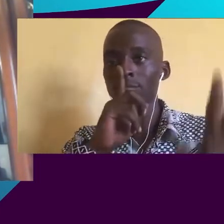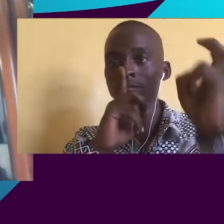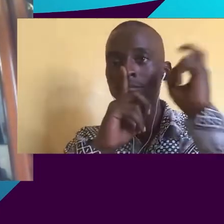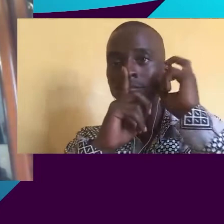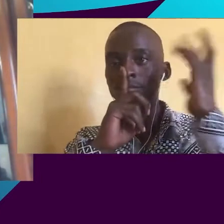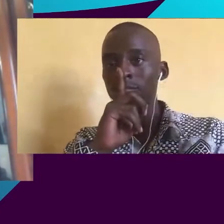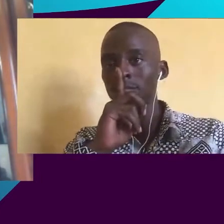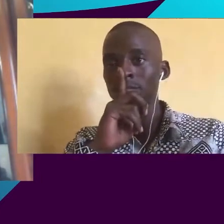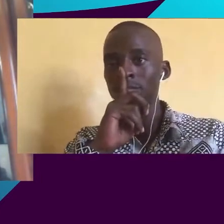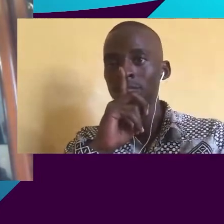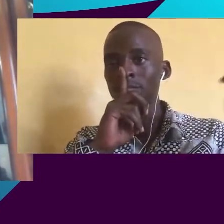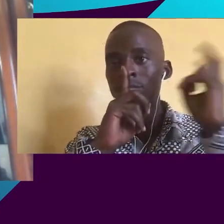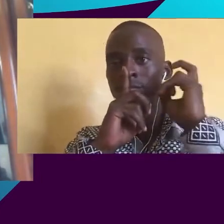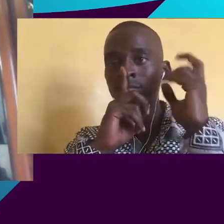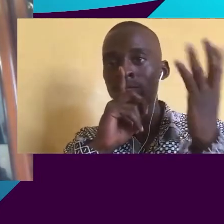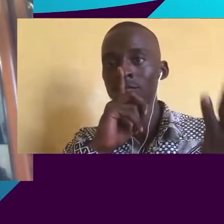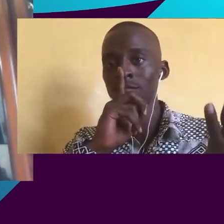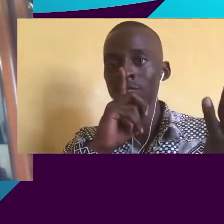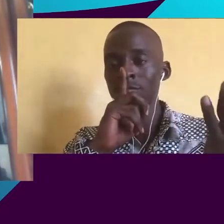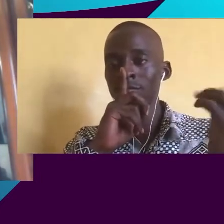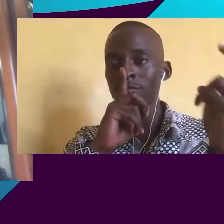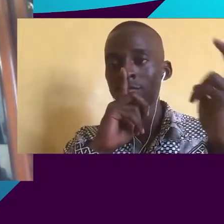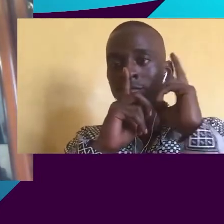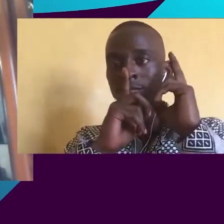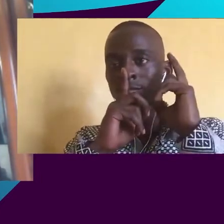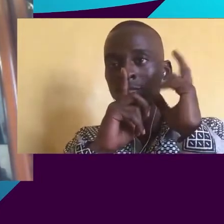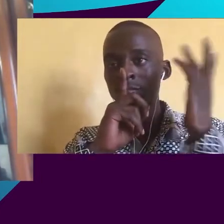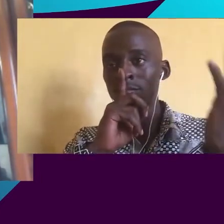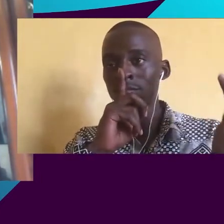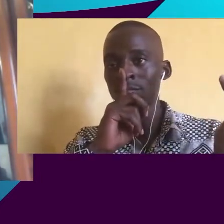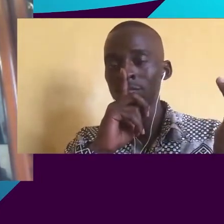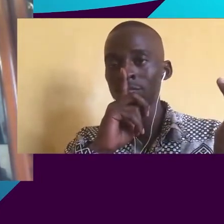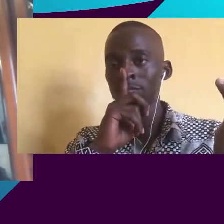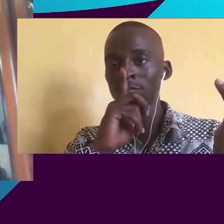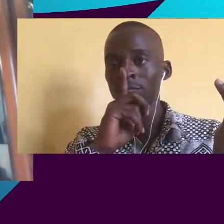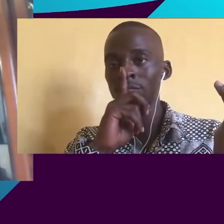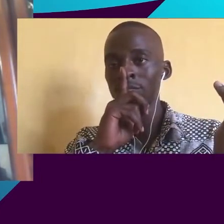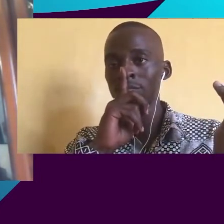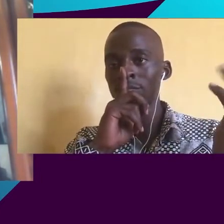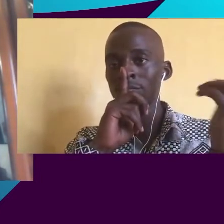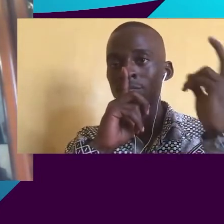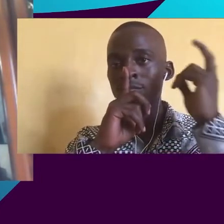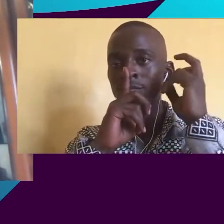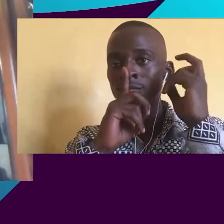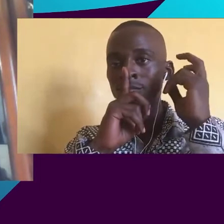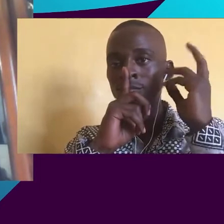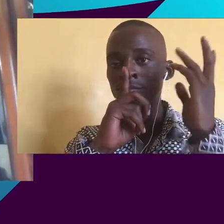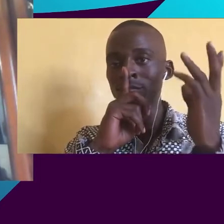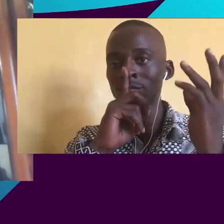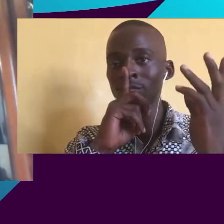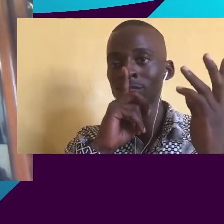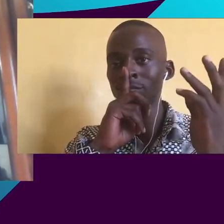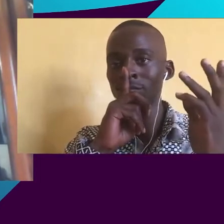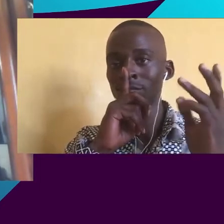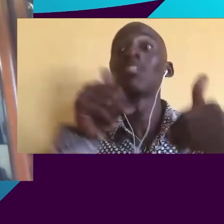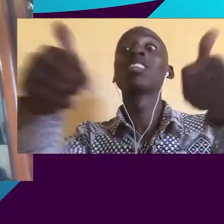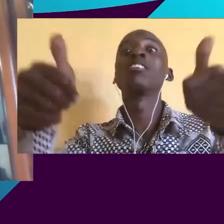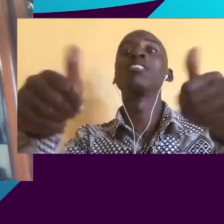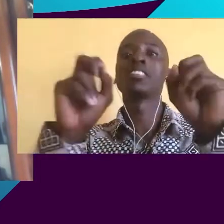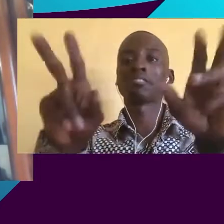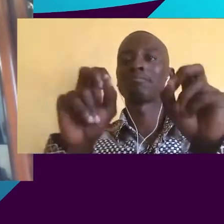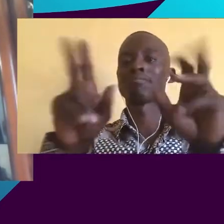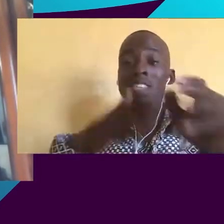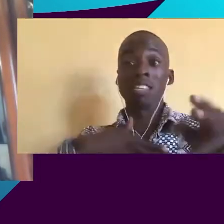Rosette, please. Miss Mayor, please unmute your microphone. My goodness. Sincere apologies. My name is